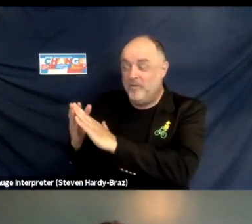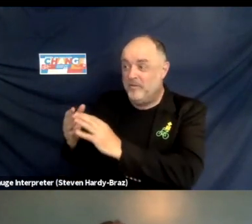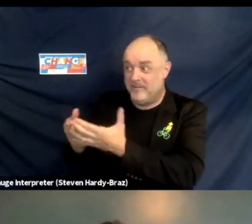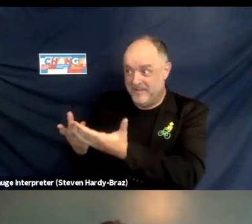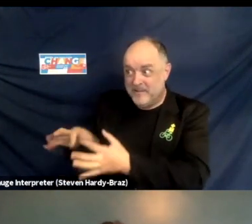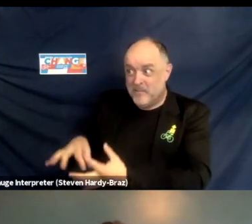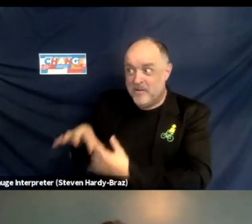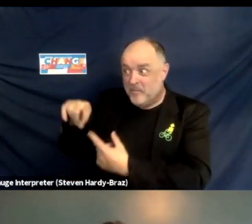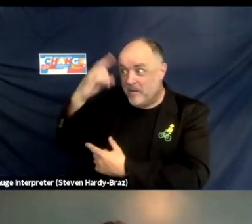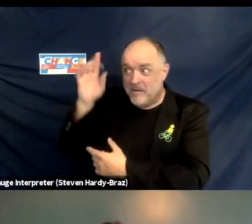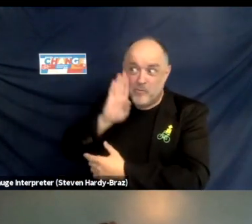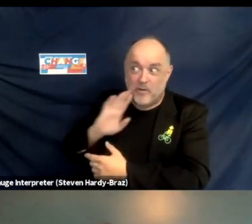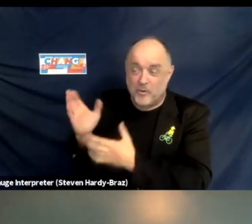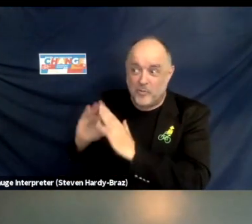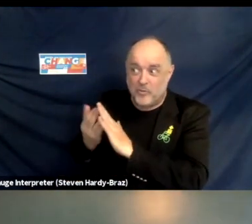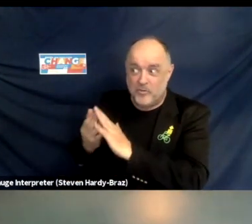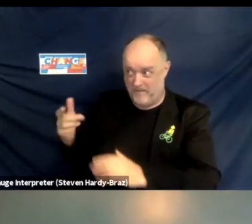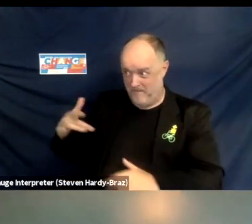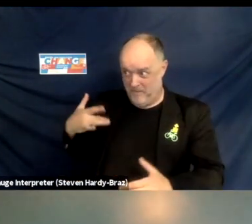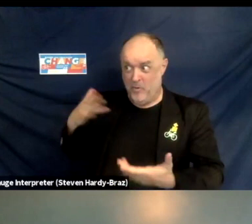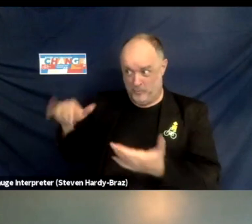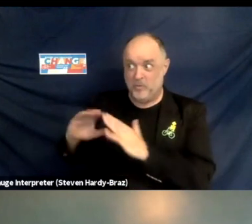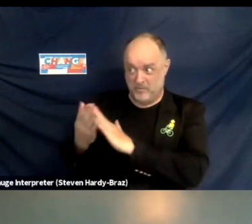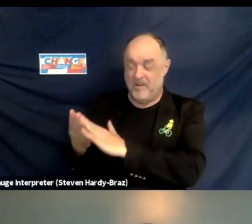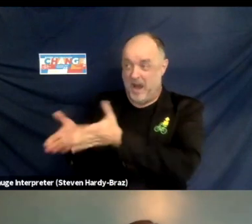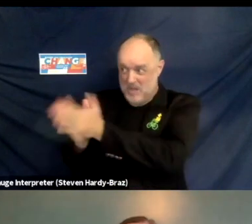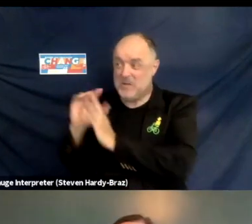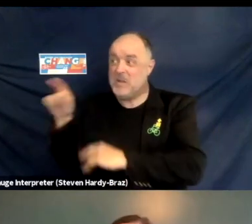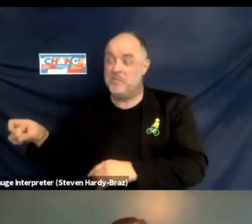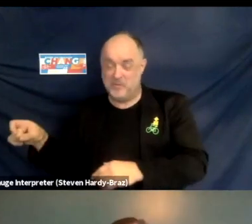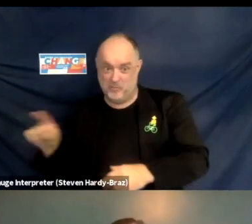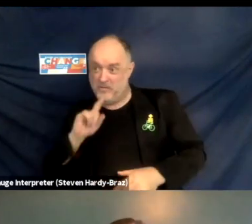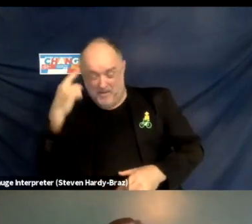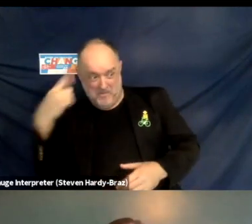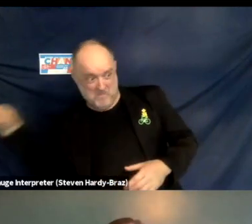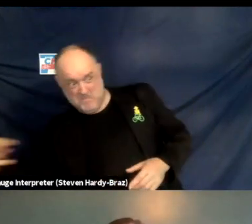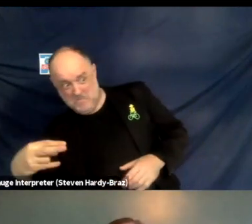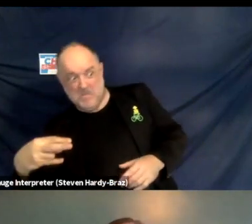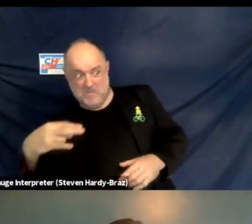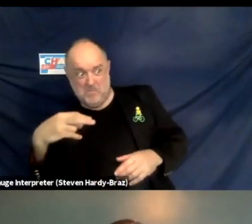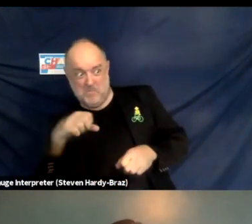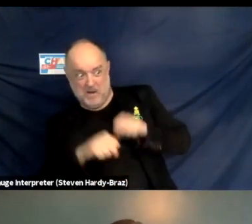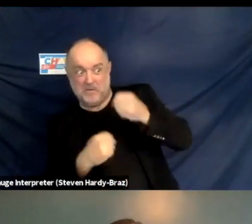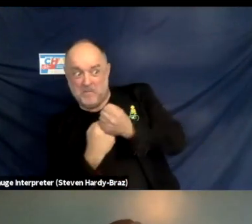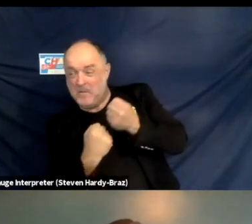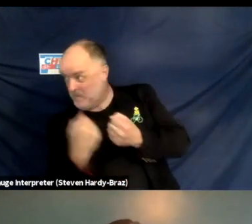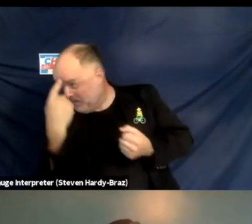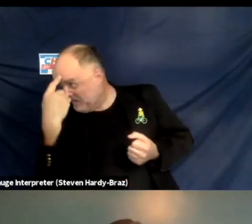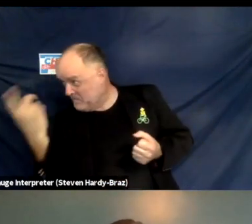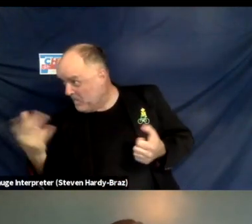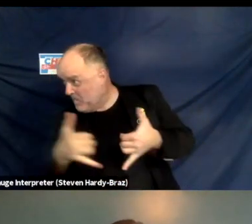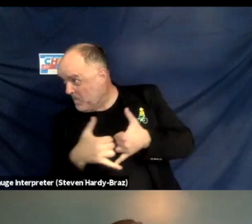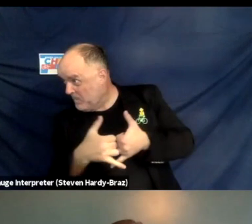Brown communities, as to whether they think these communities are indeed bicycle-friendly. I think if you conducted such an effort,